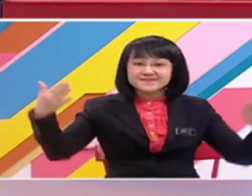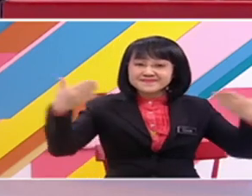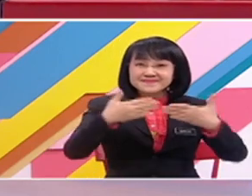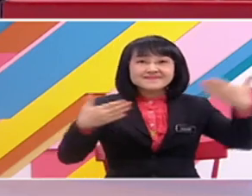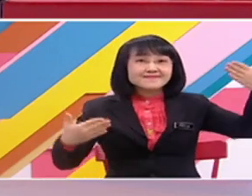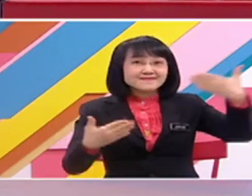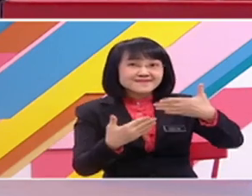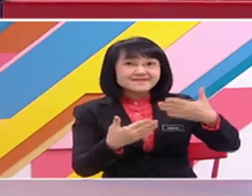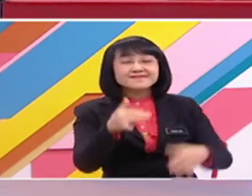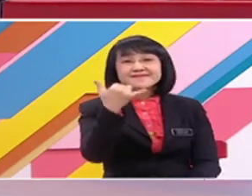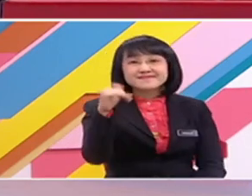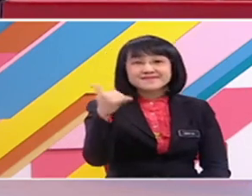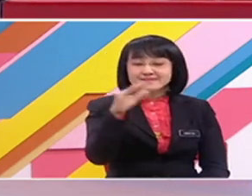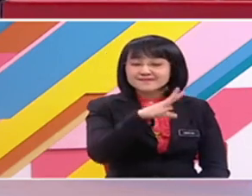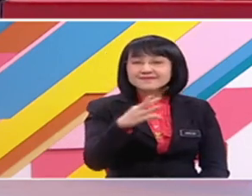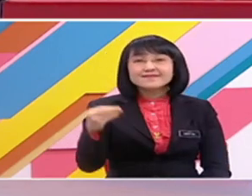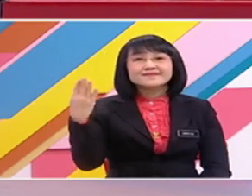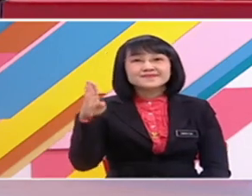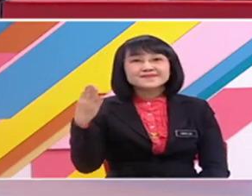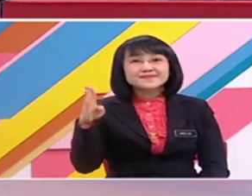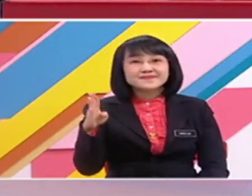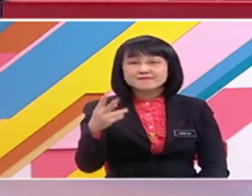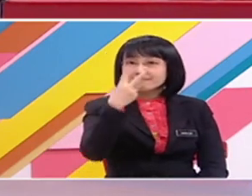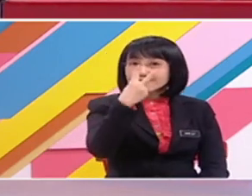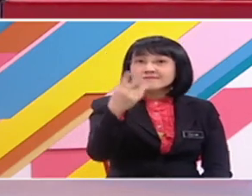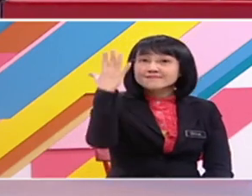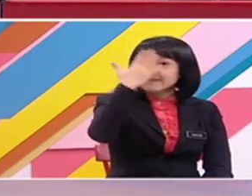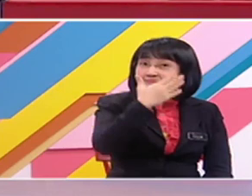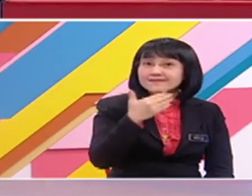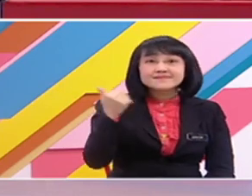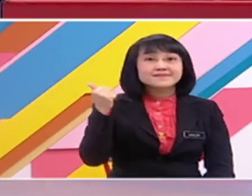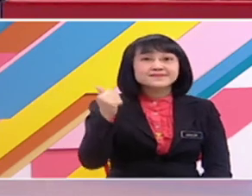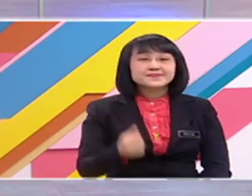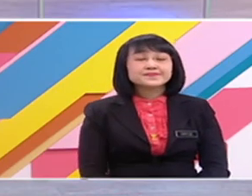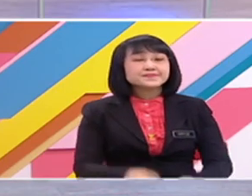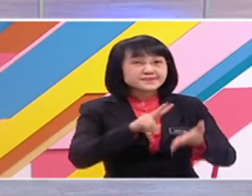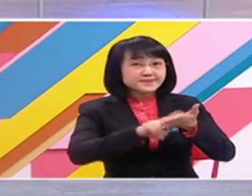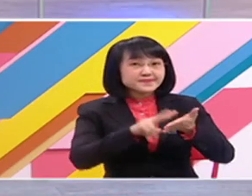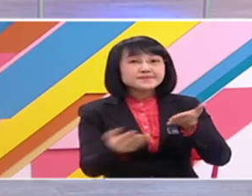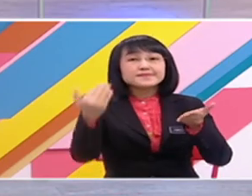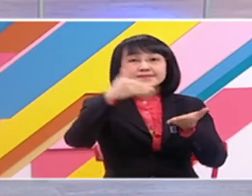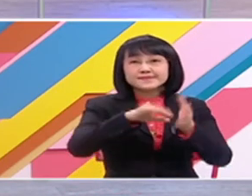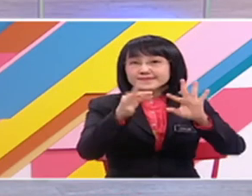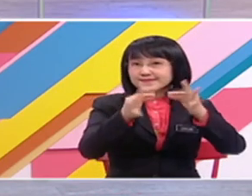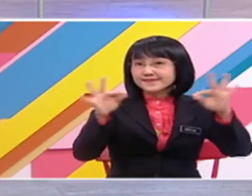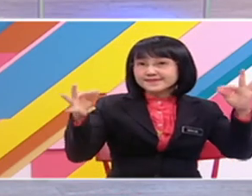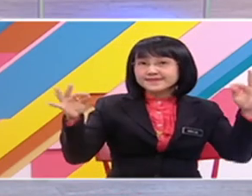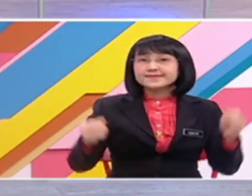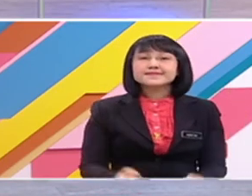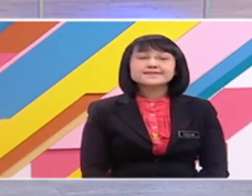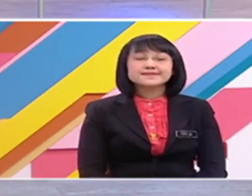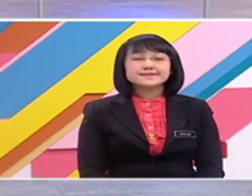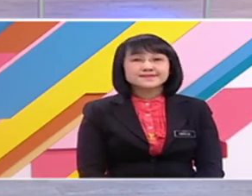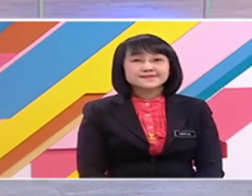also blue. Looks very nice, teacher. Okay. We will read again the verse. Yes, let's do that. Okay, the first